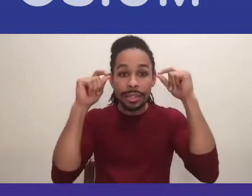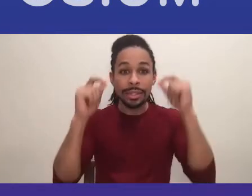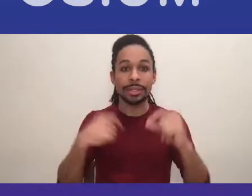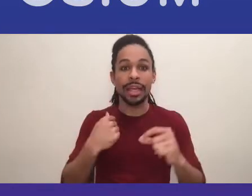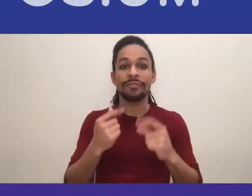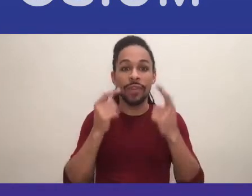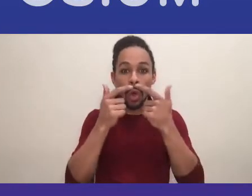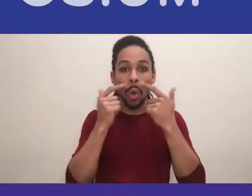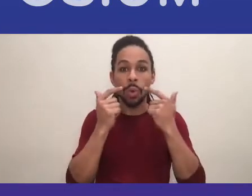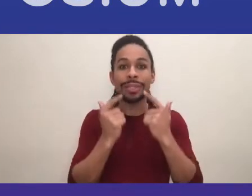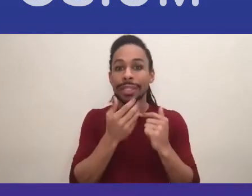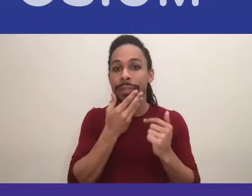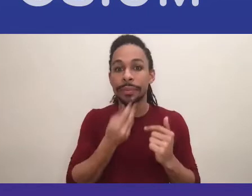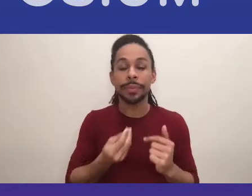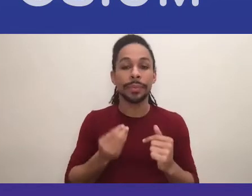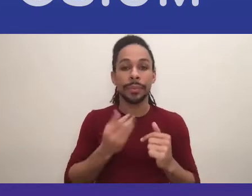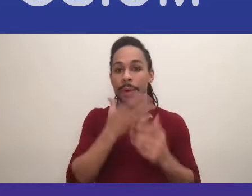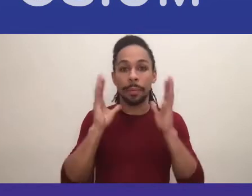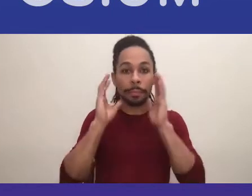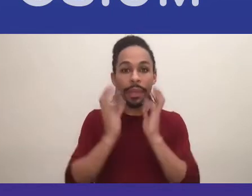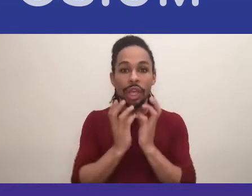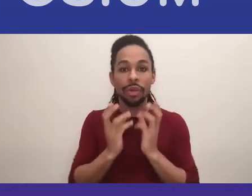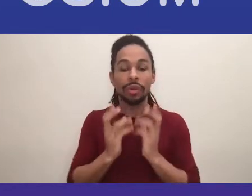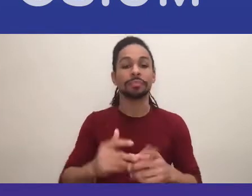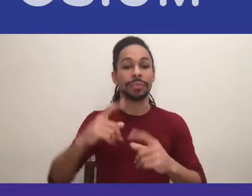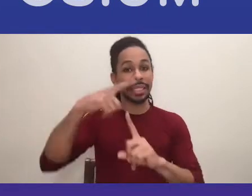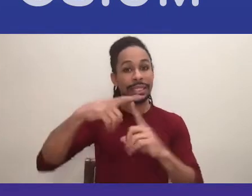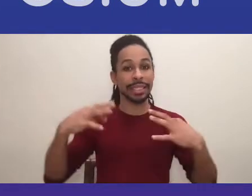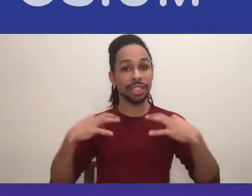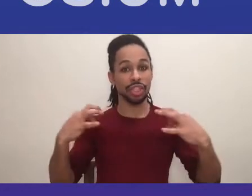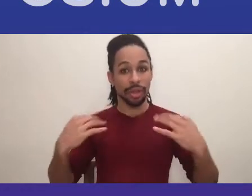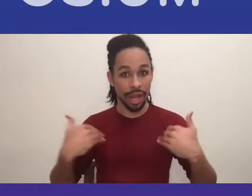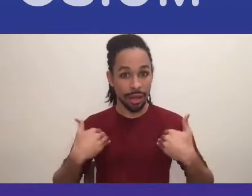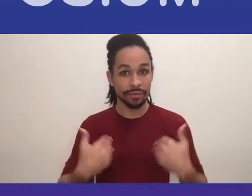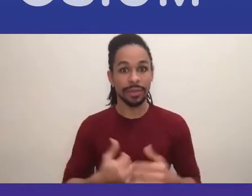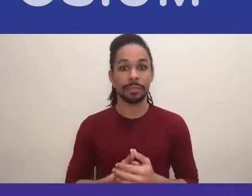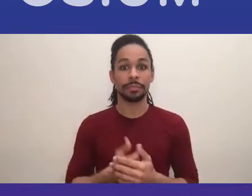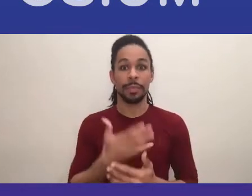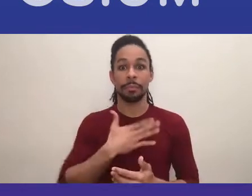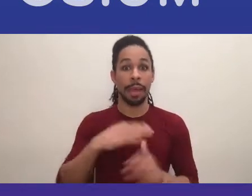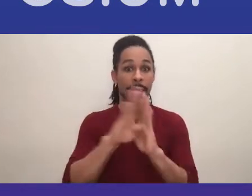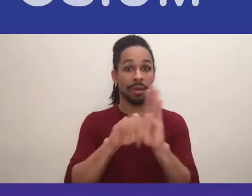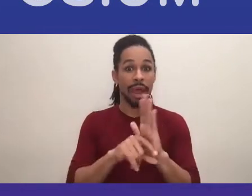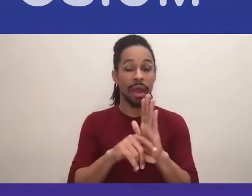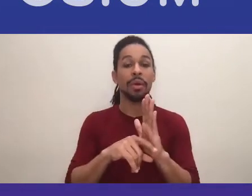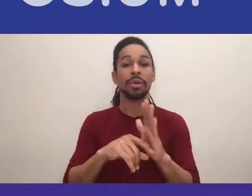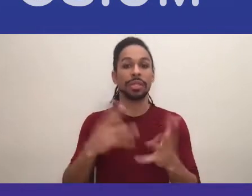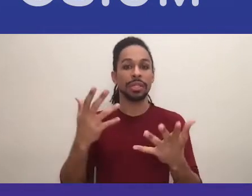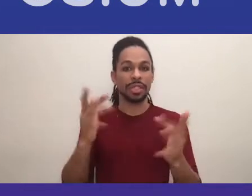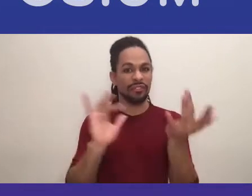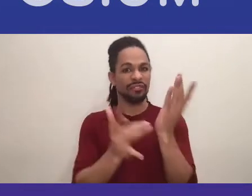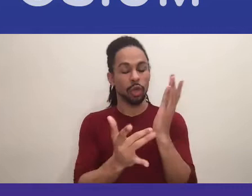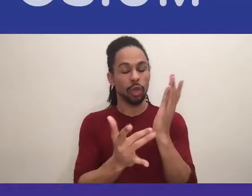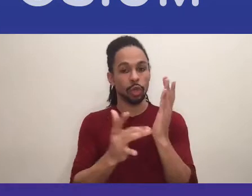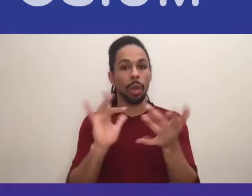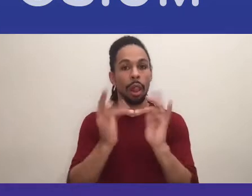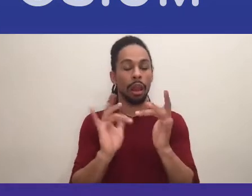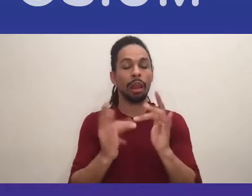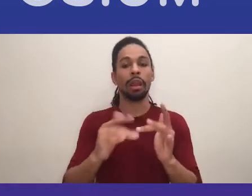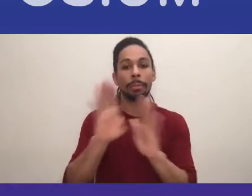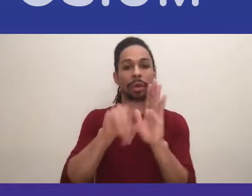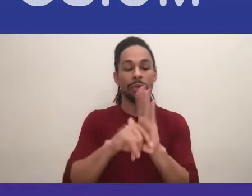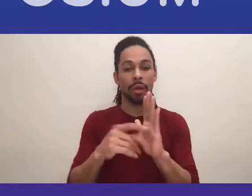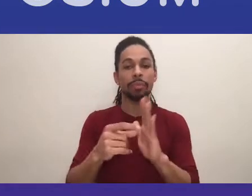goatee and beard, I'm wearing a t-shirt, and my background is a virtual background, a visual art background, which